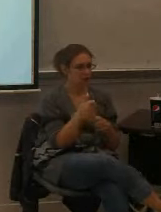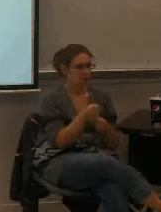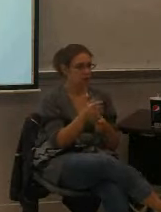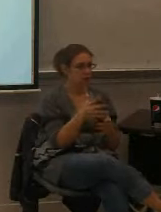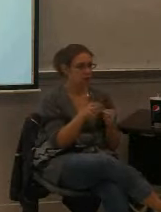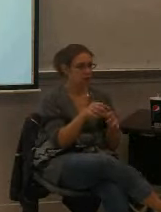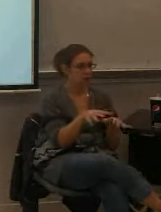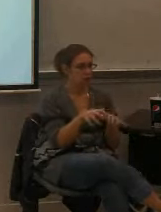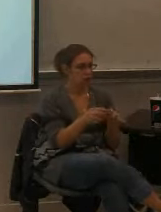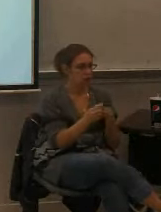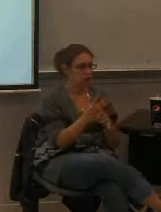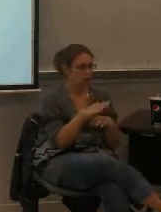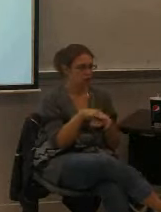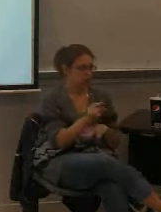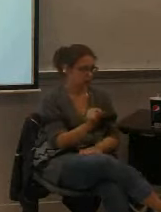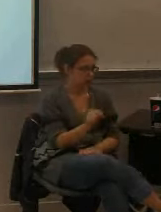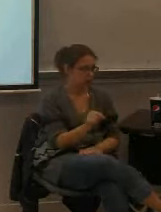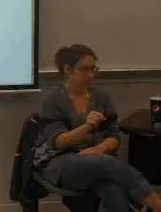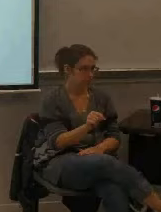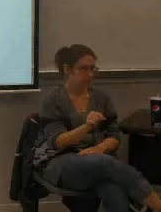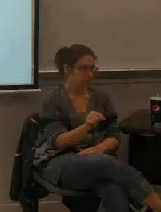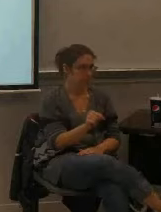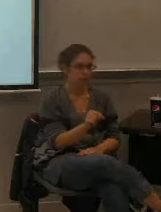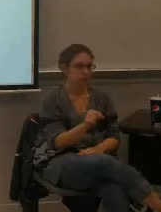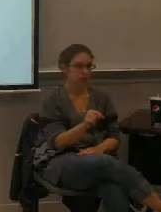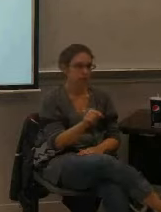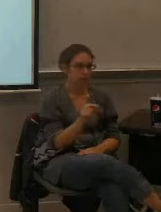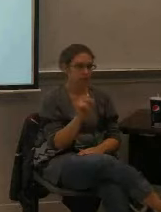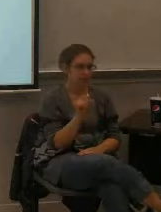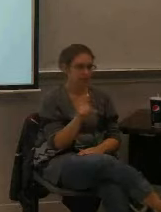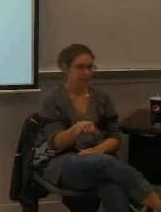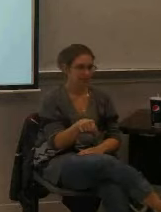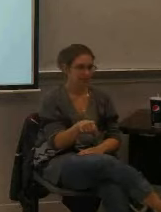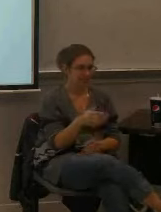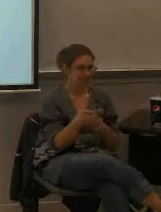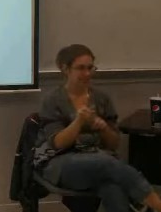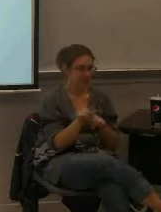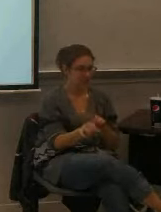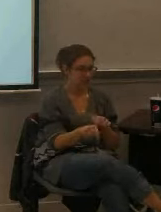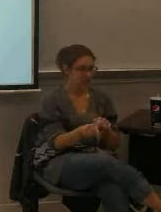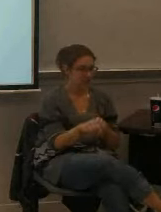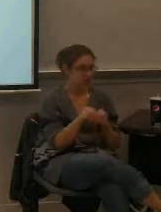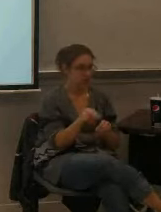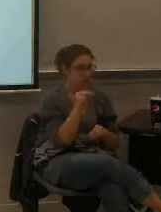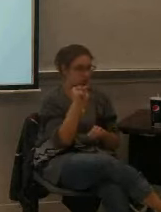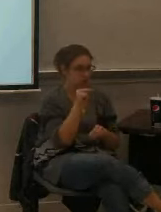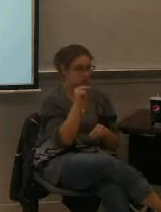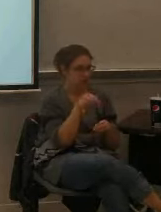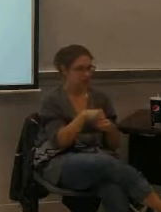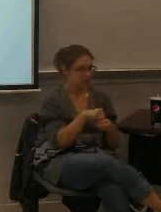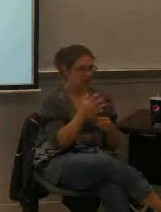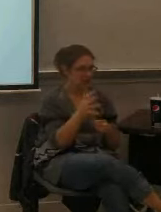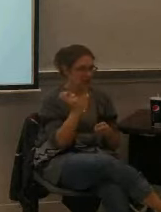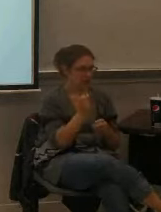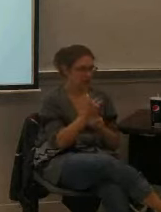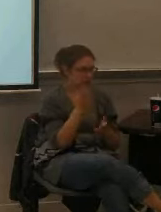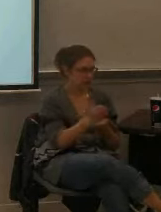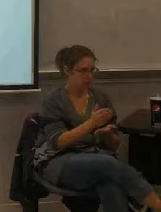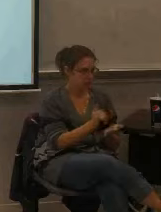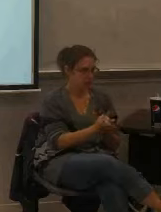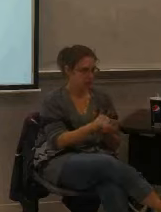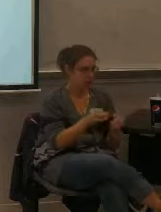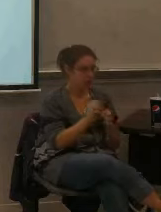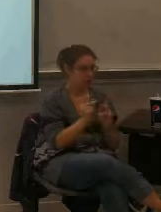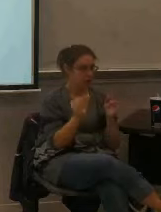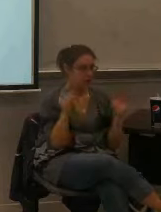to form on the track, and that things like that put nutrient in are kind of hard to stop. The more people you